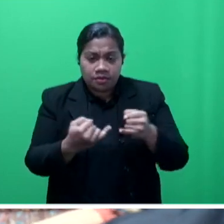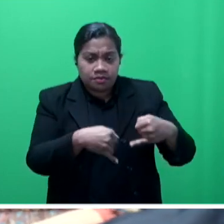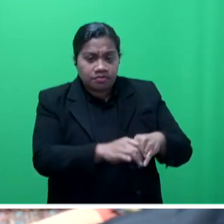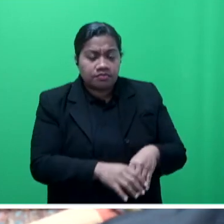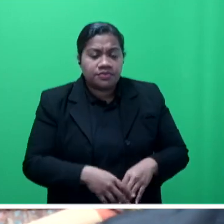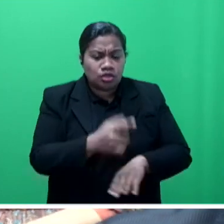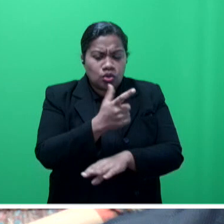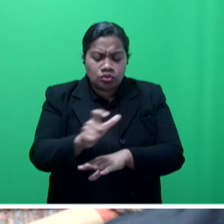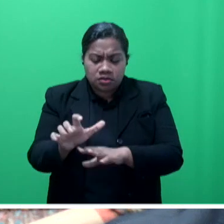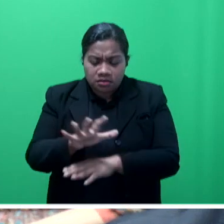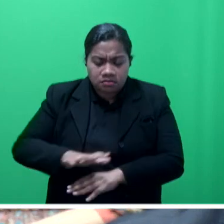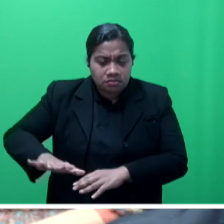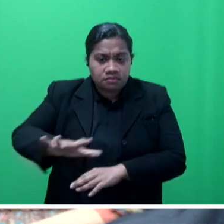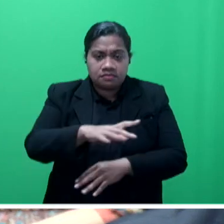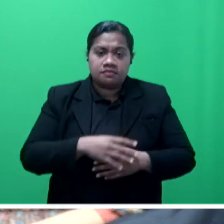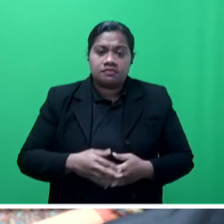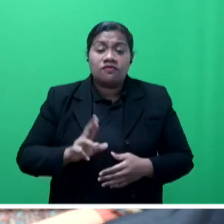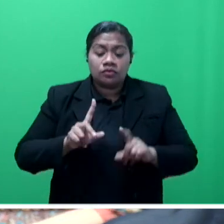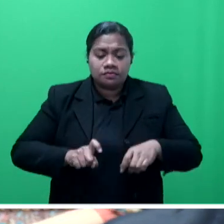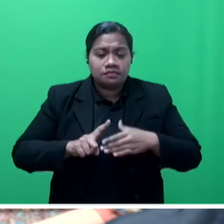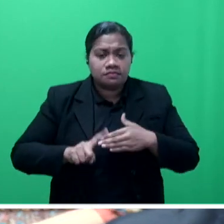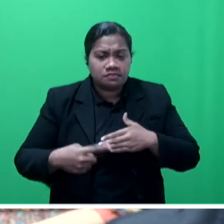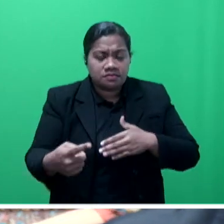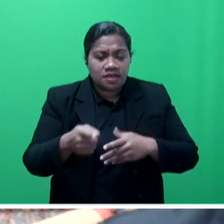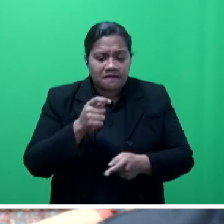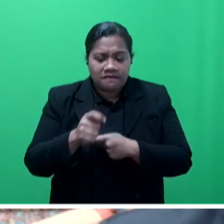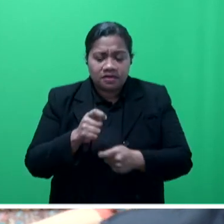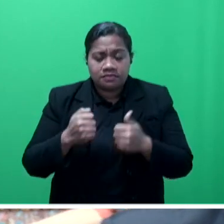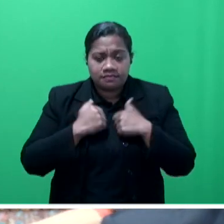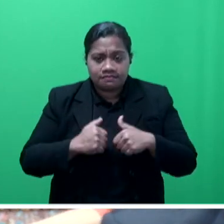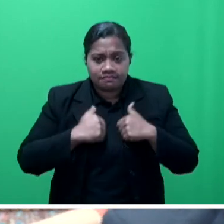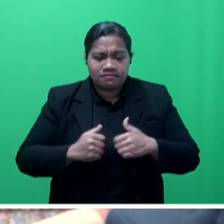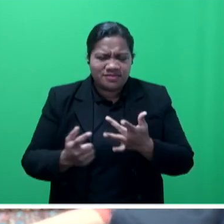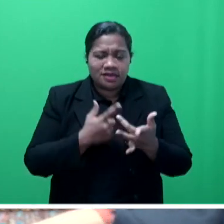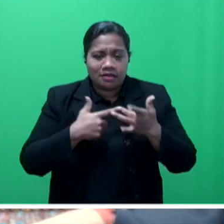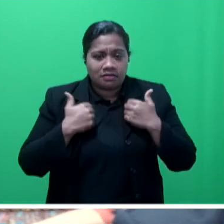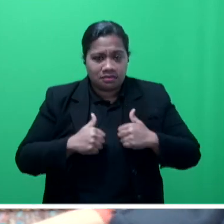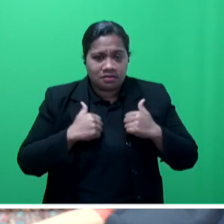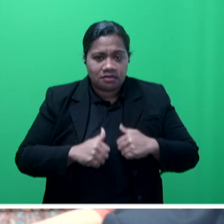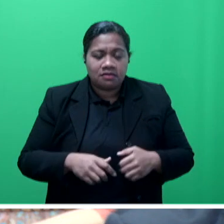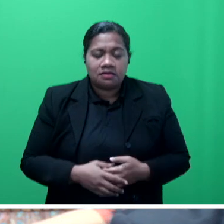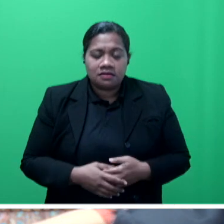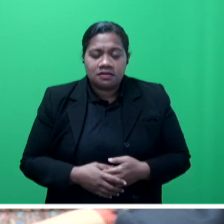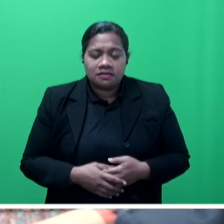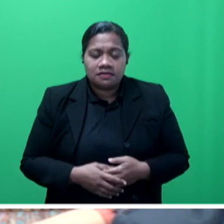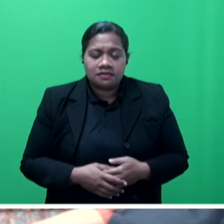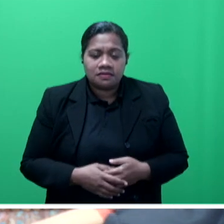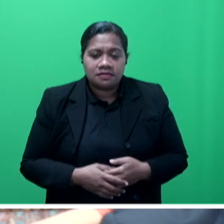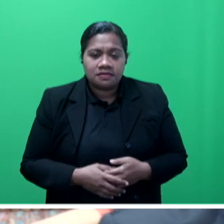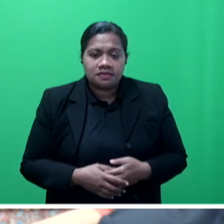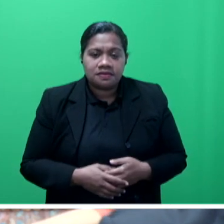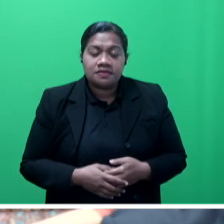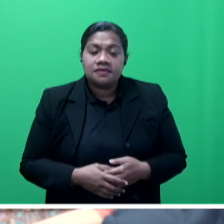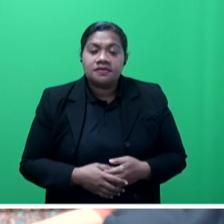areas, to get into sustainable fishing practices and various other practices, mariculture and aquaculture. Mr. Speaker, sir,